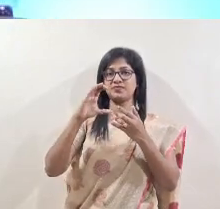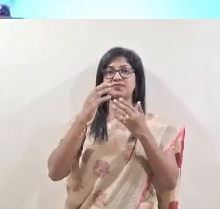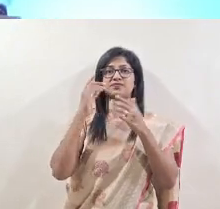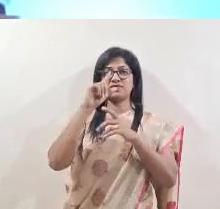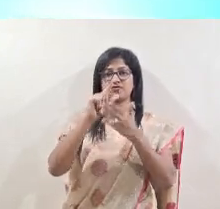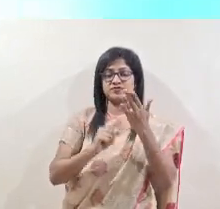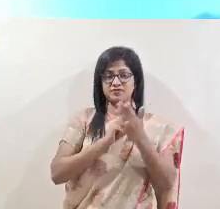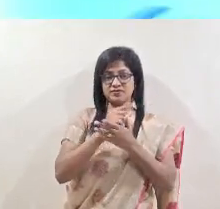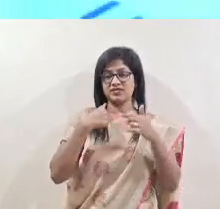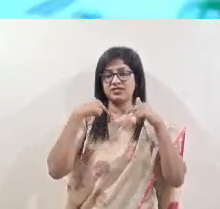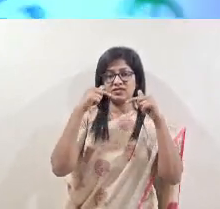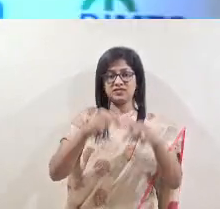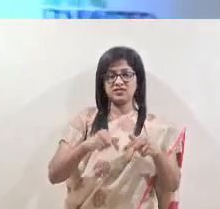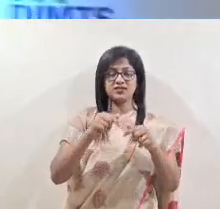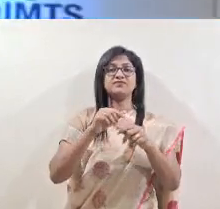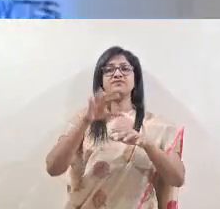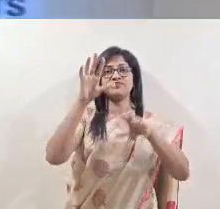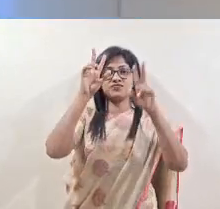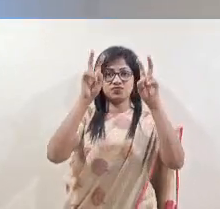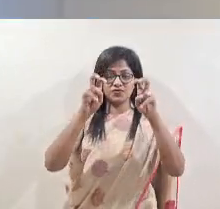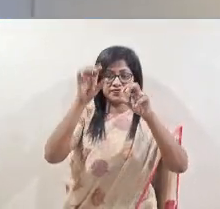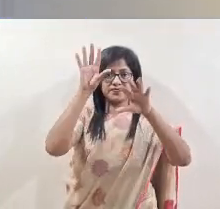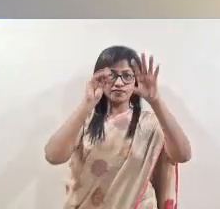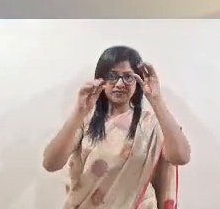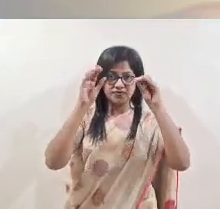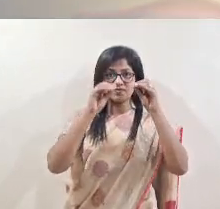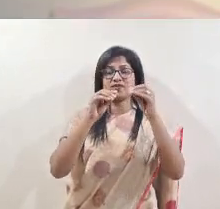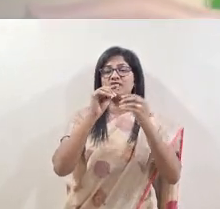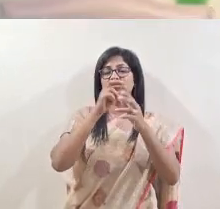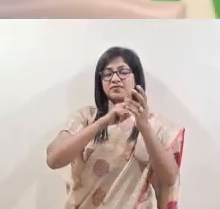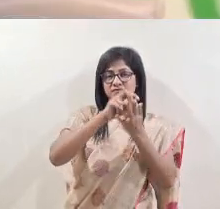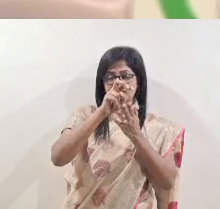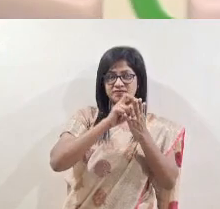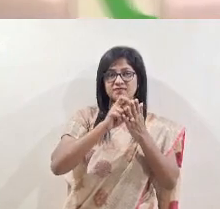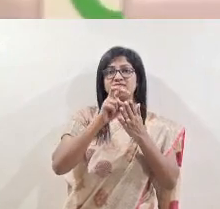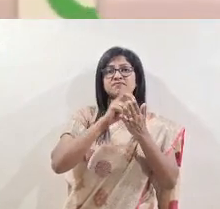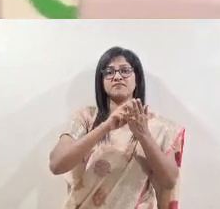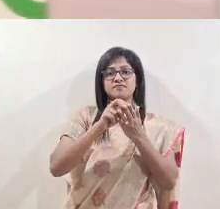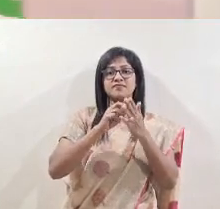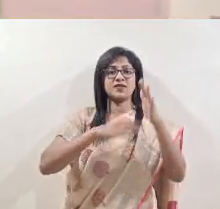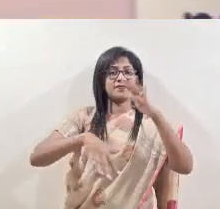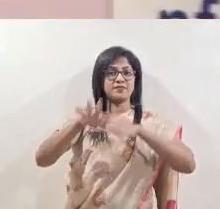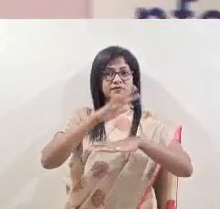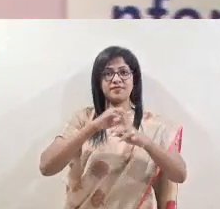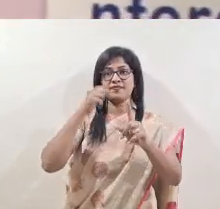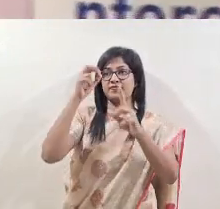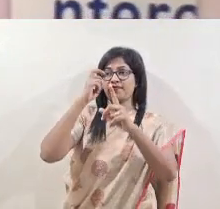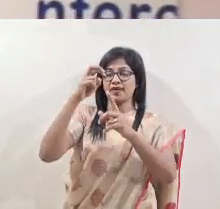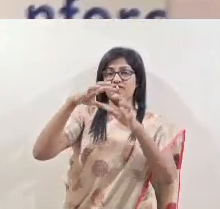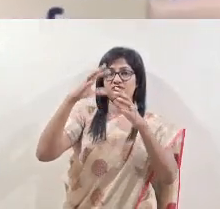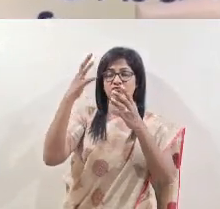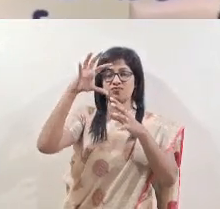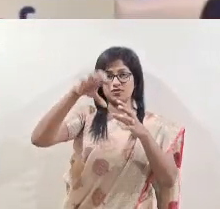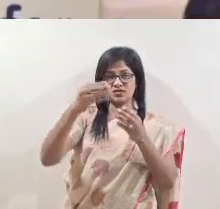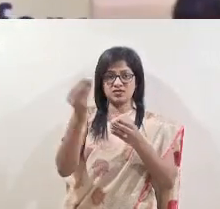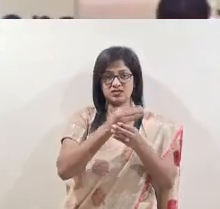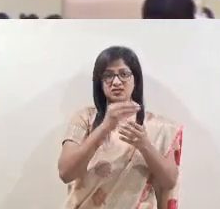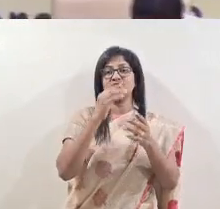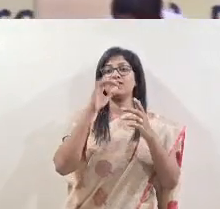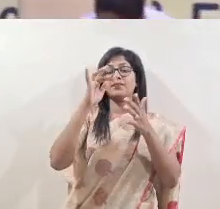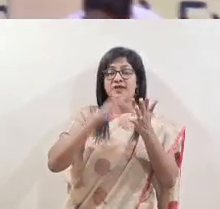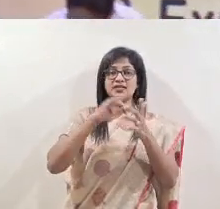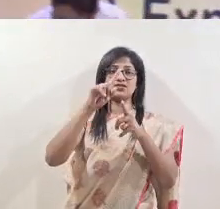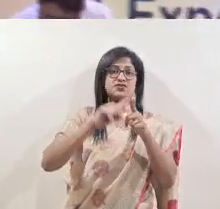on the topic exploring pedestrian dynamic at metro station for effective transportation planning at a Jaipur metro